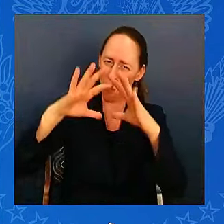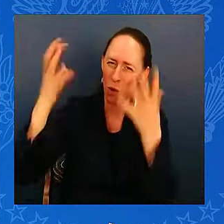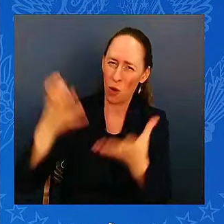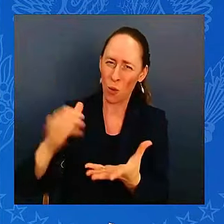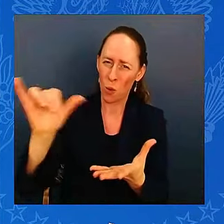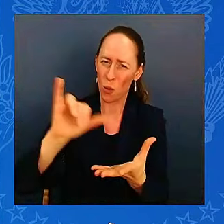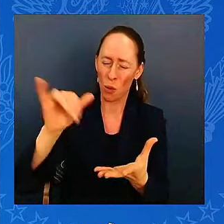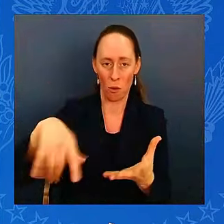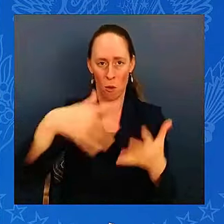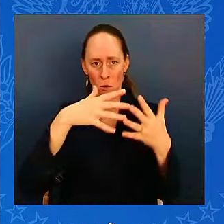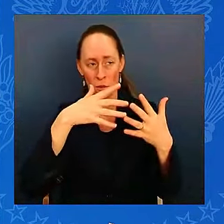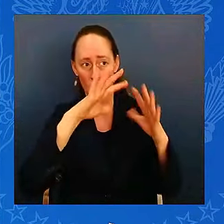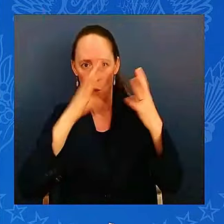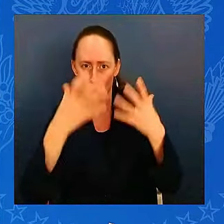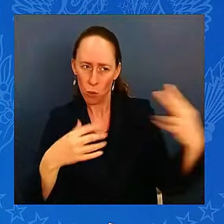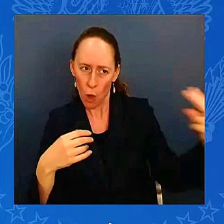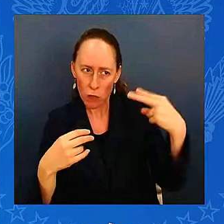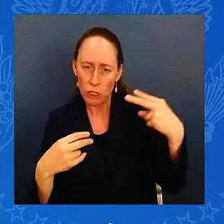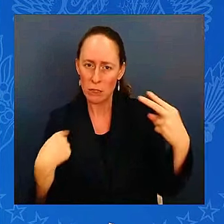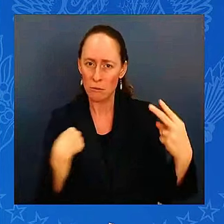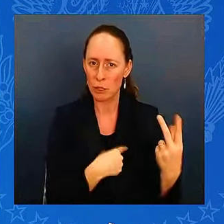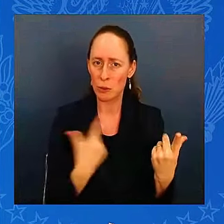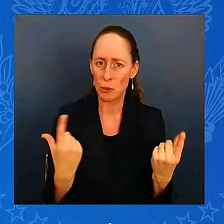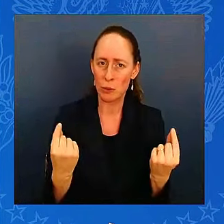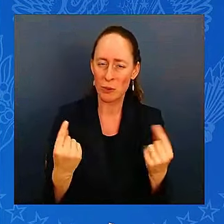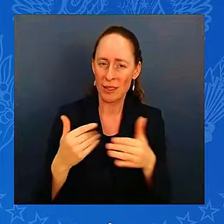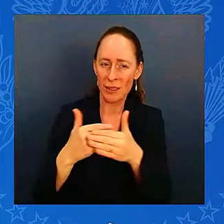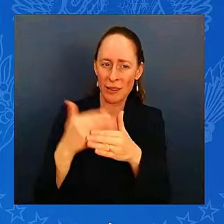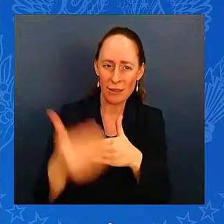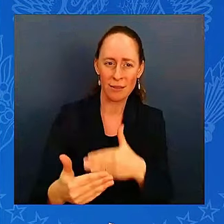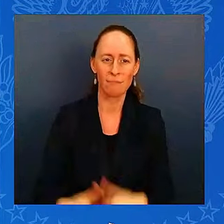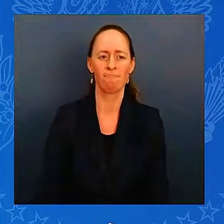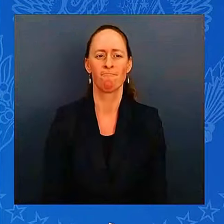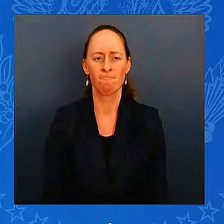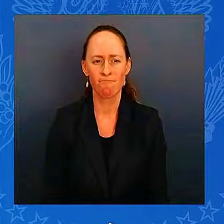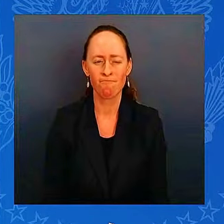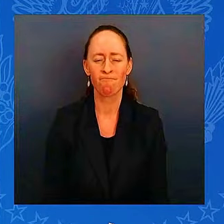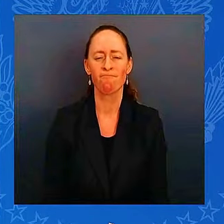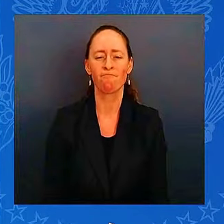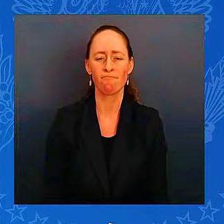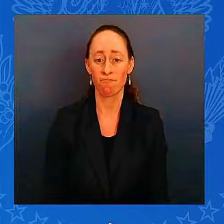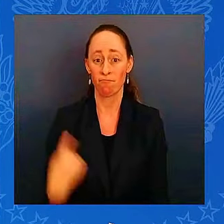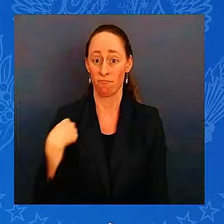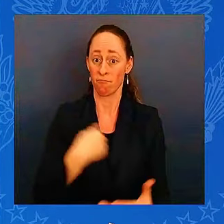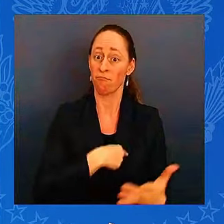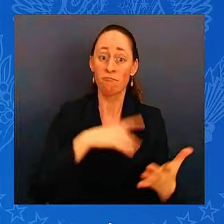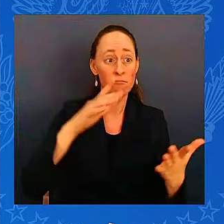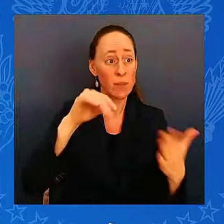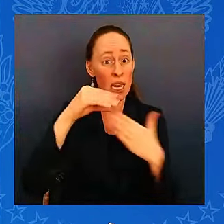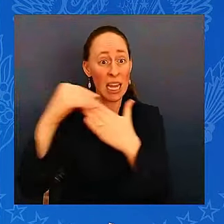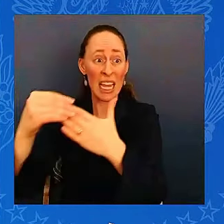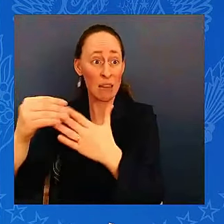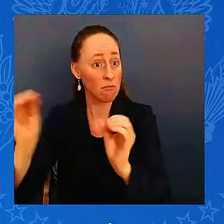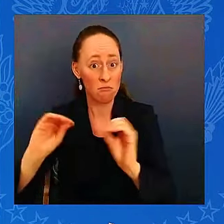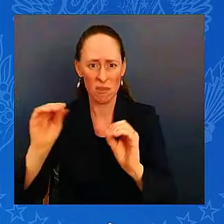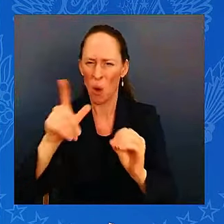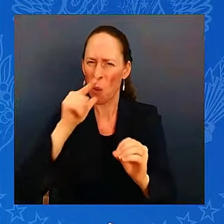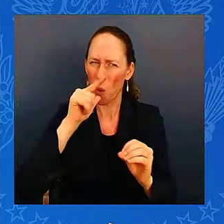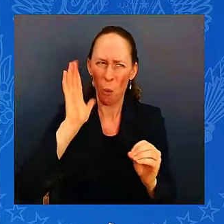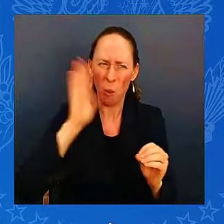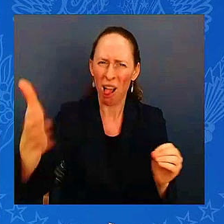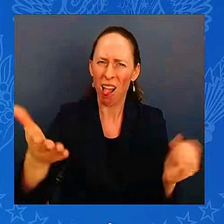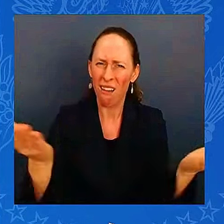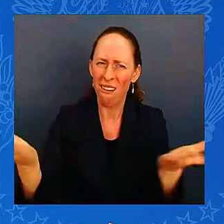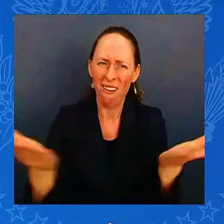being president. I give you my word. Think about it. If we didn't lead, who the hell leads? Who fills the vacuum without